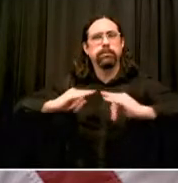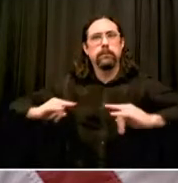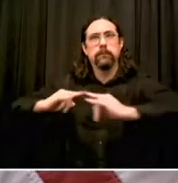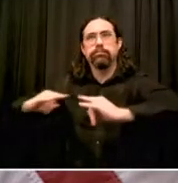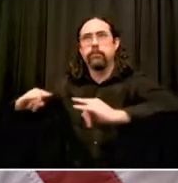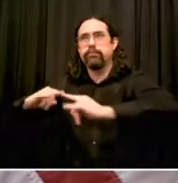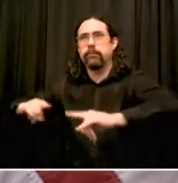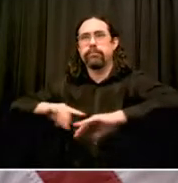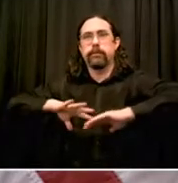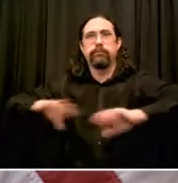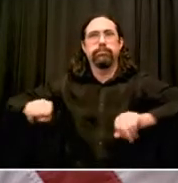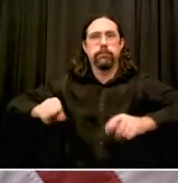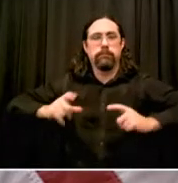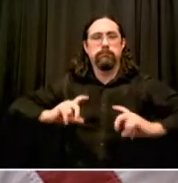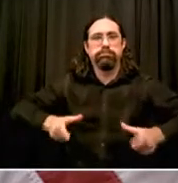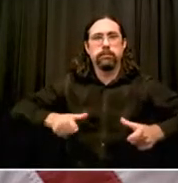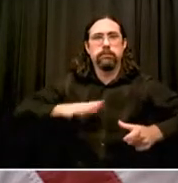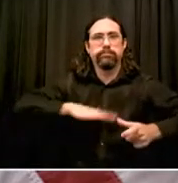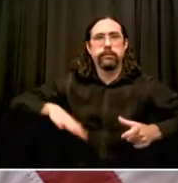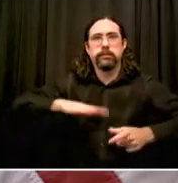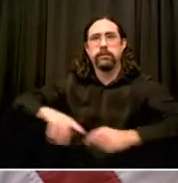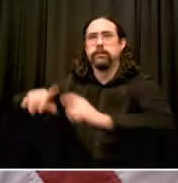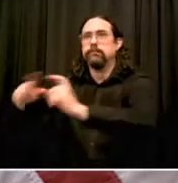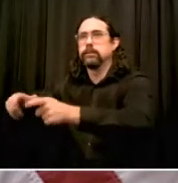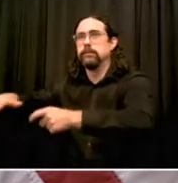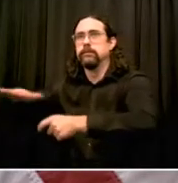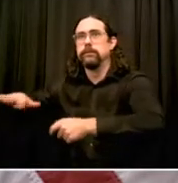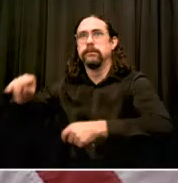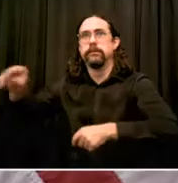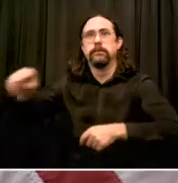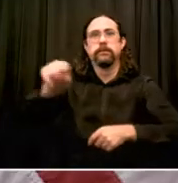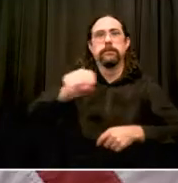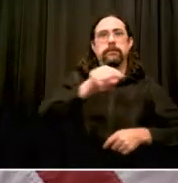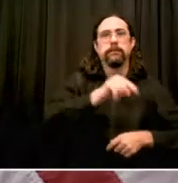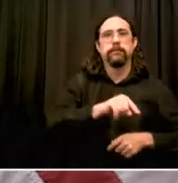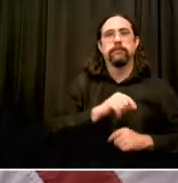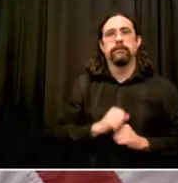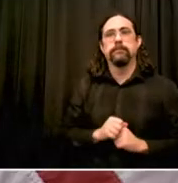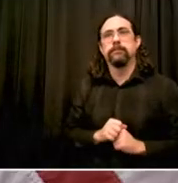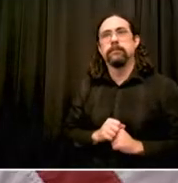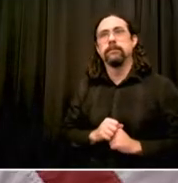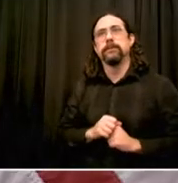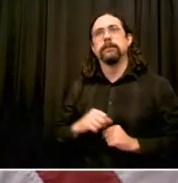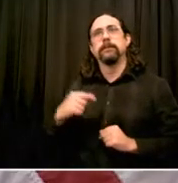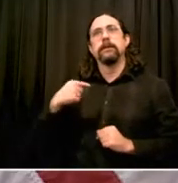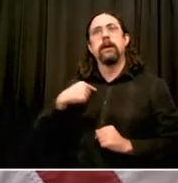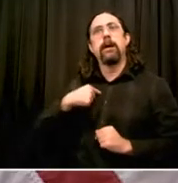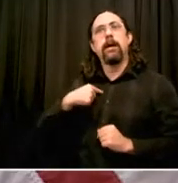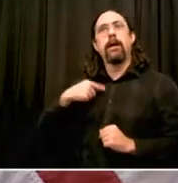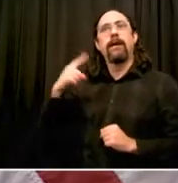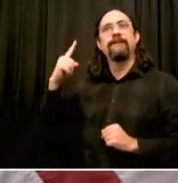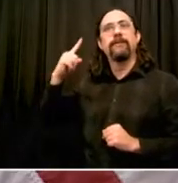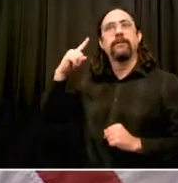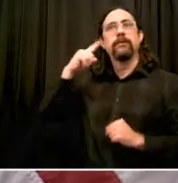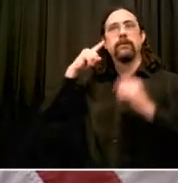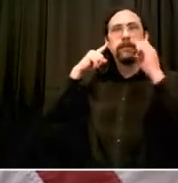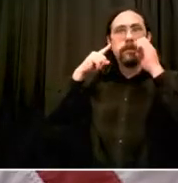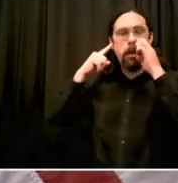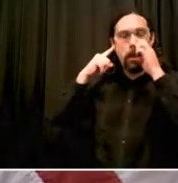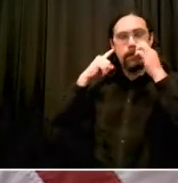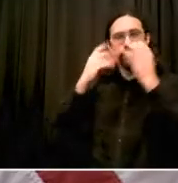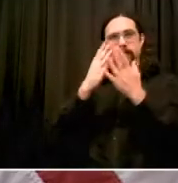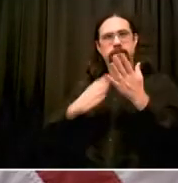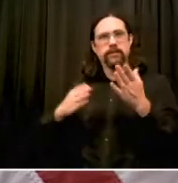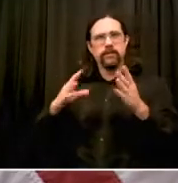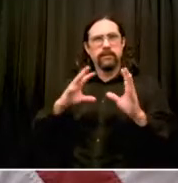their building. They call the precinct. They're told to call 311 and nothing happens. So is there a way to be